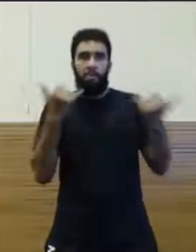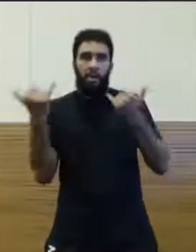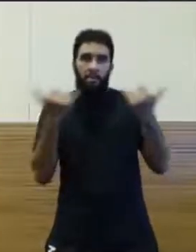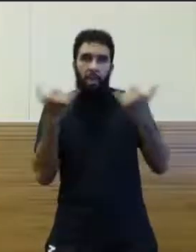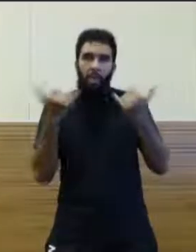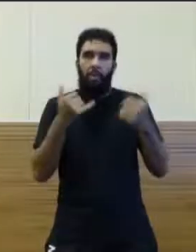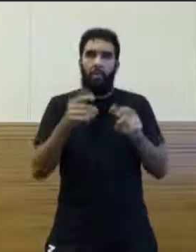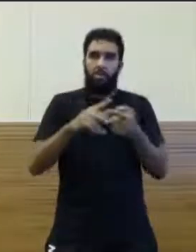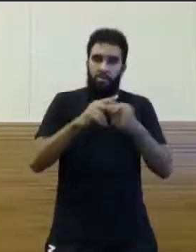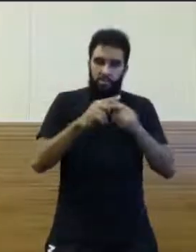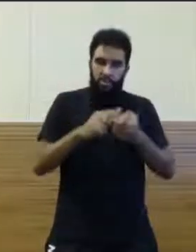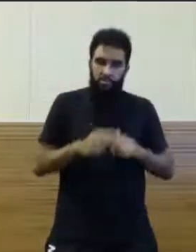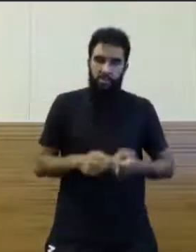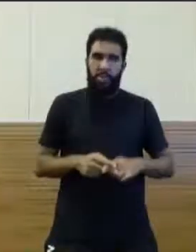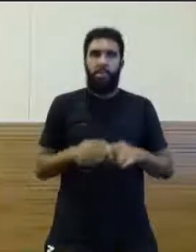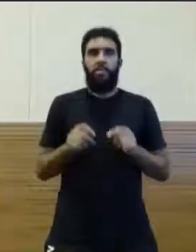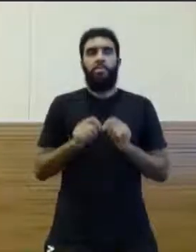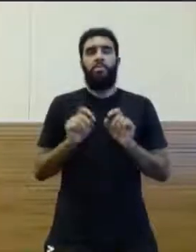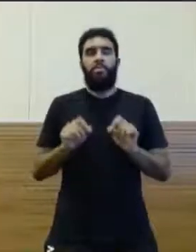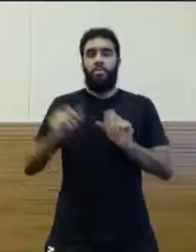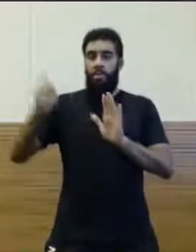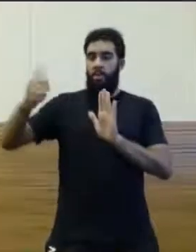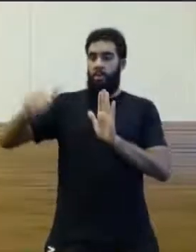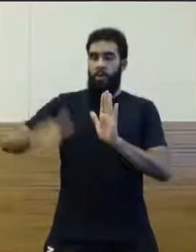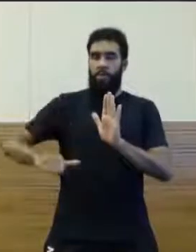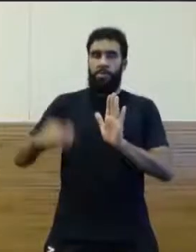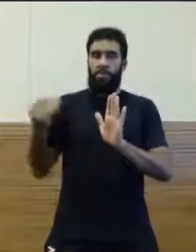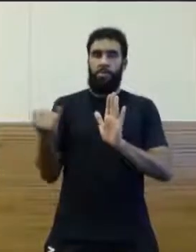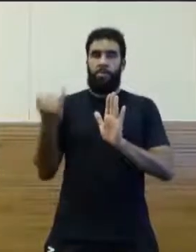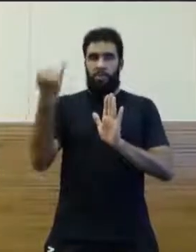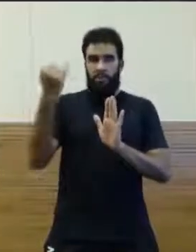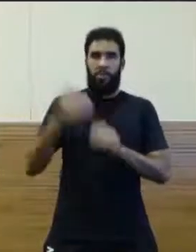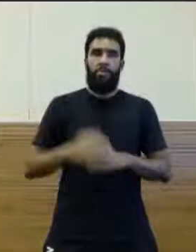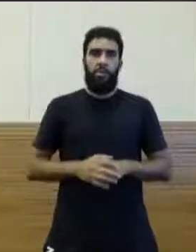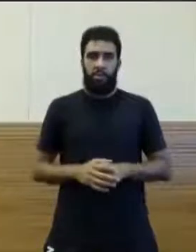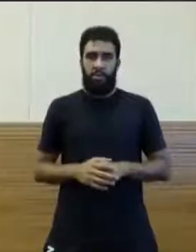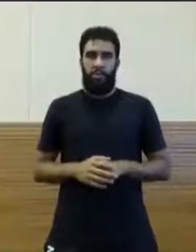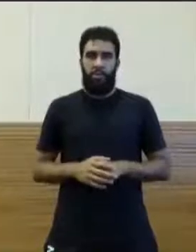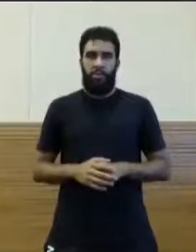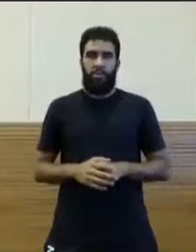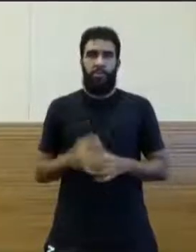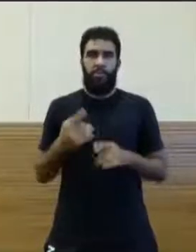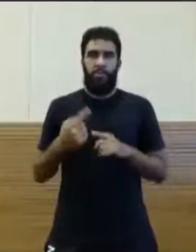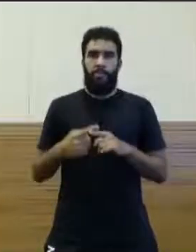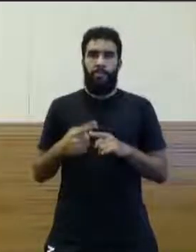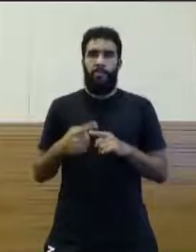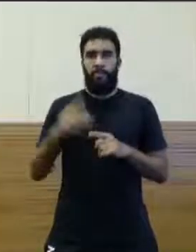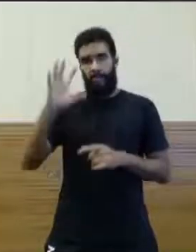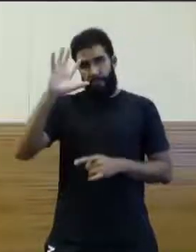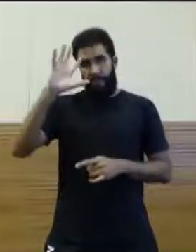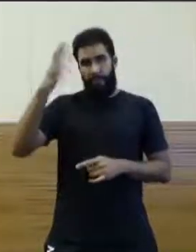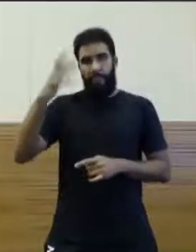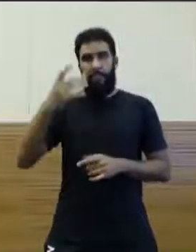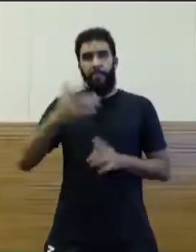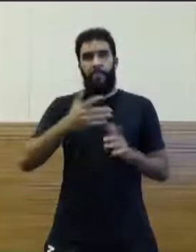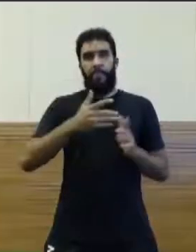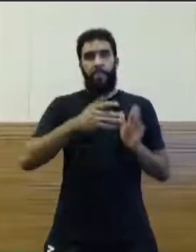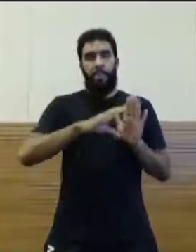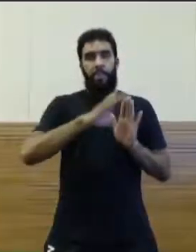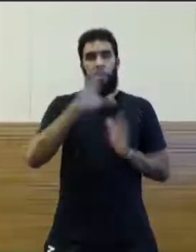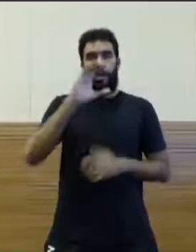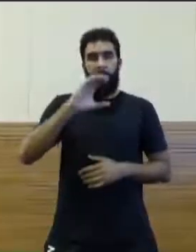and need to update management of the information to update these guidelines and the